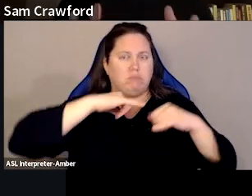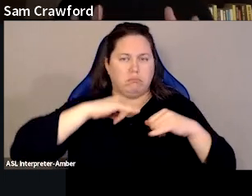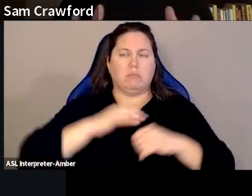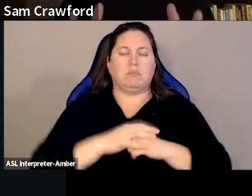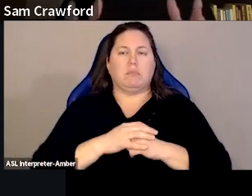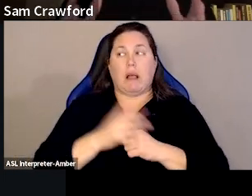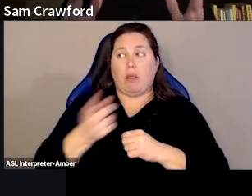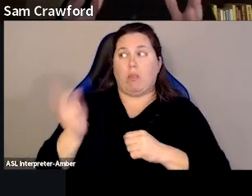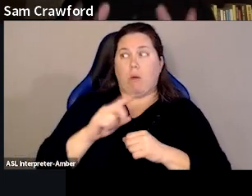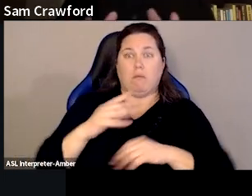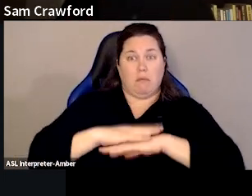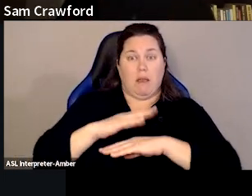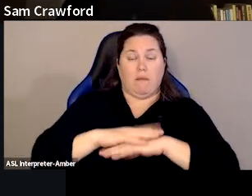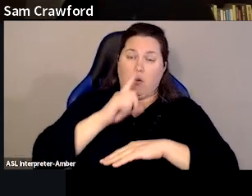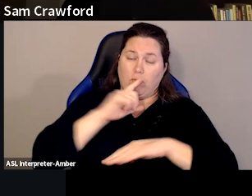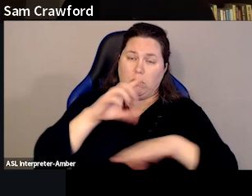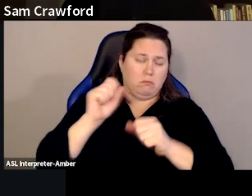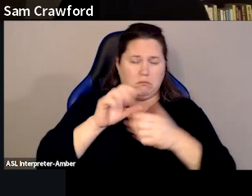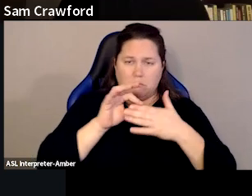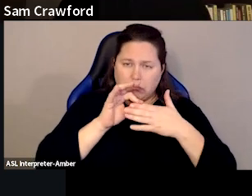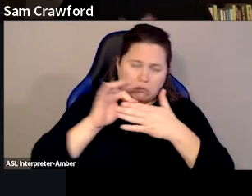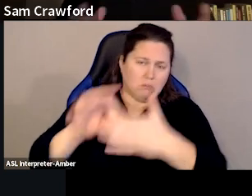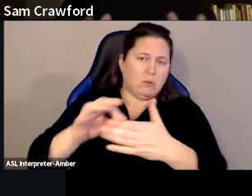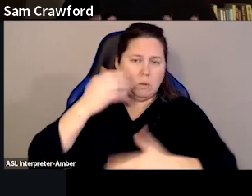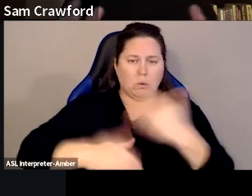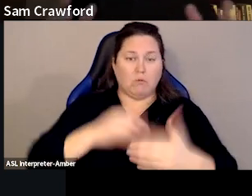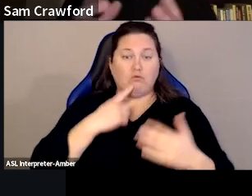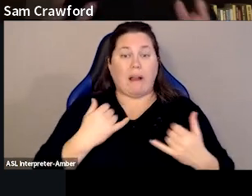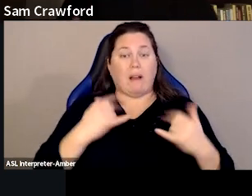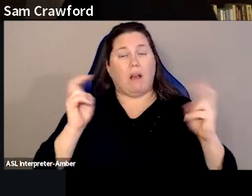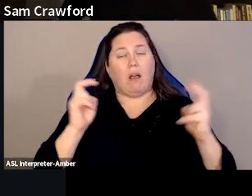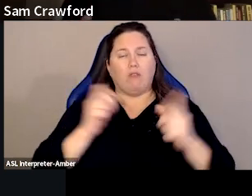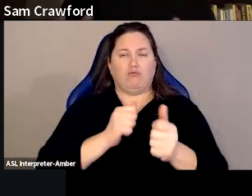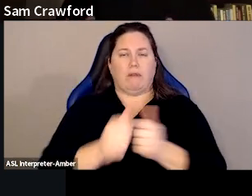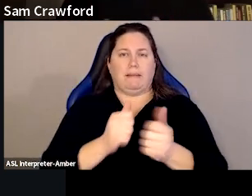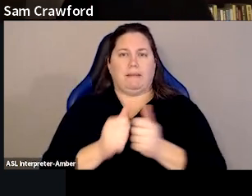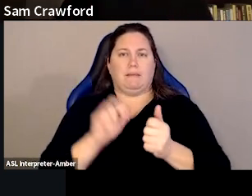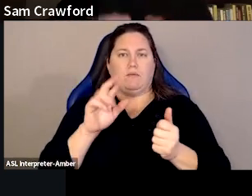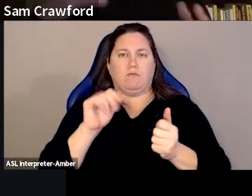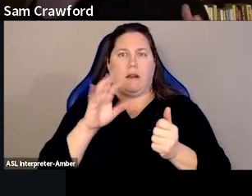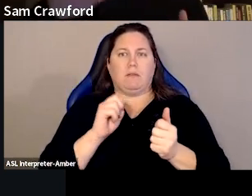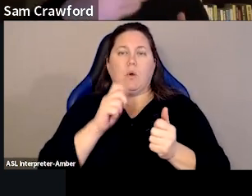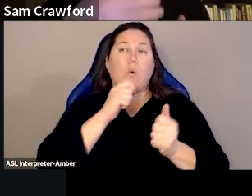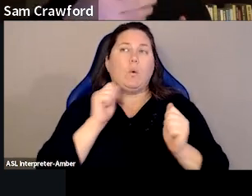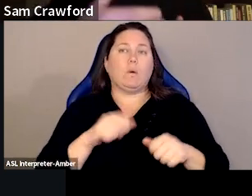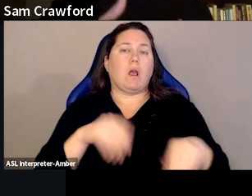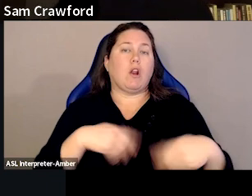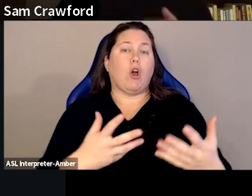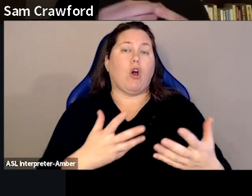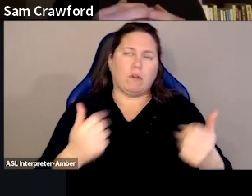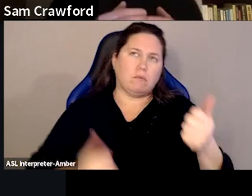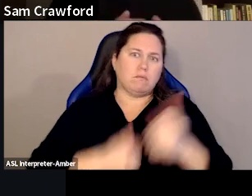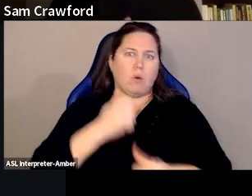a revolution. It's basically a race to see who can offer the most complete package and gobble up as much market